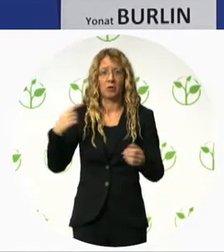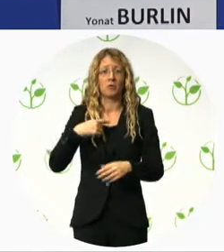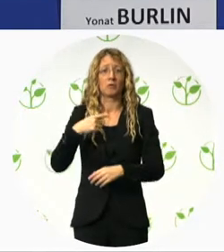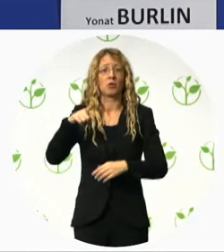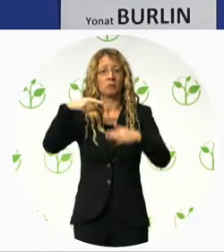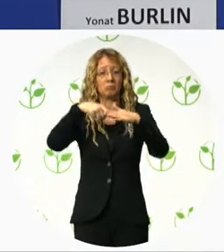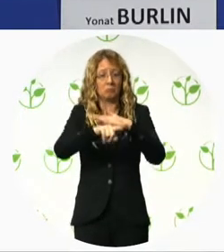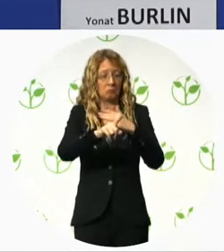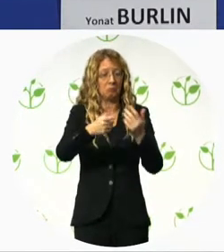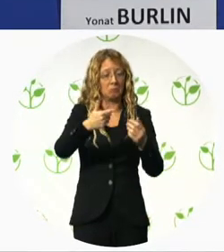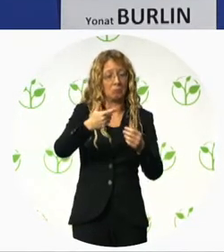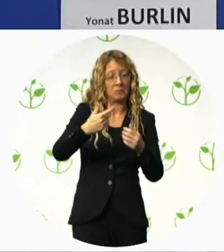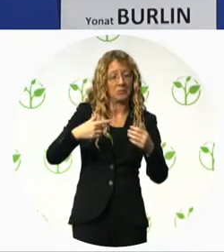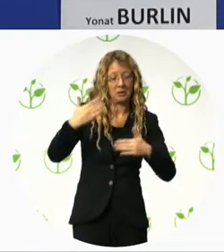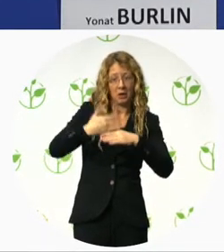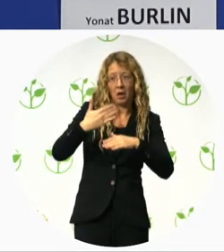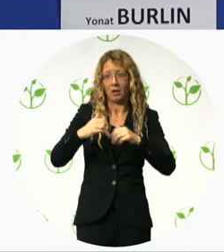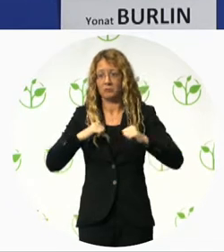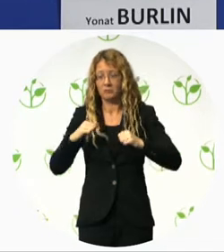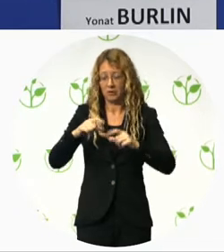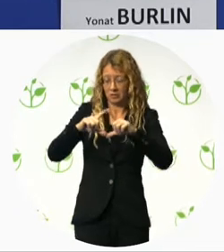soon as our system is installed.